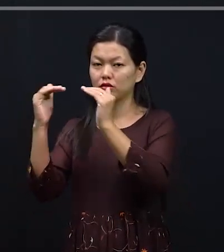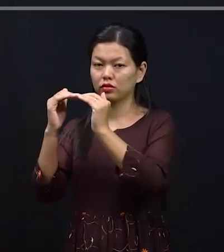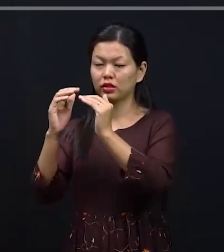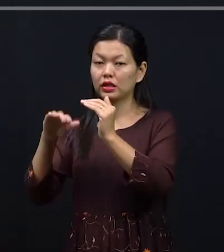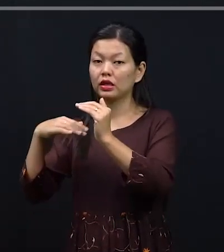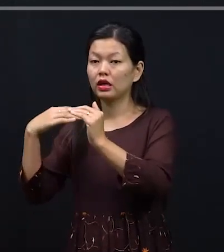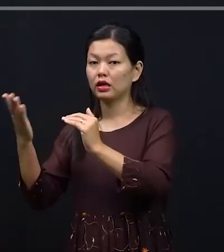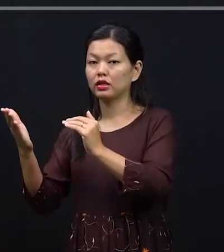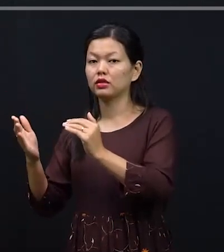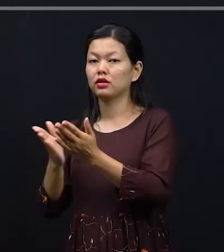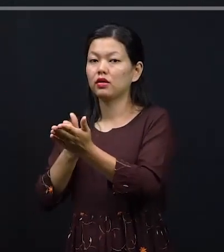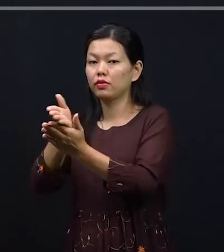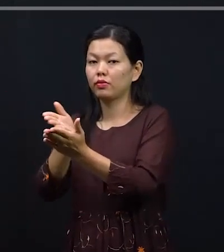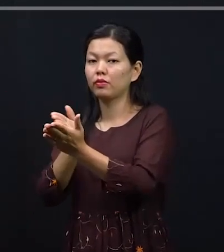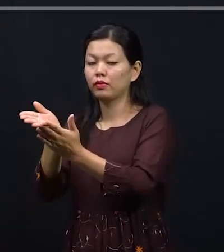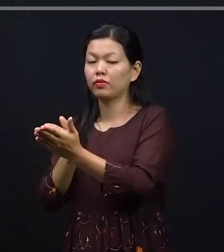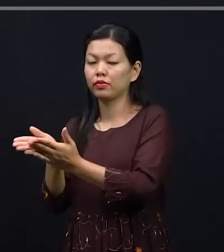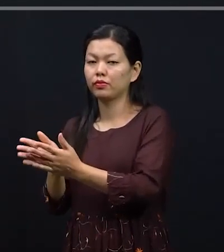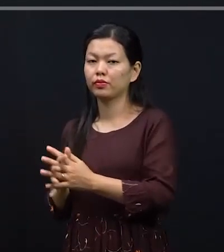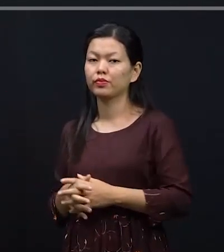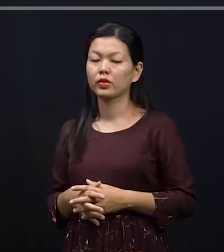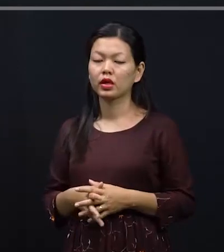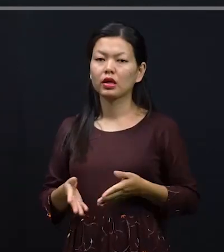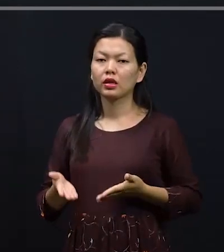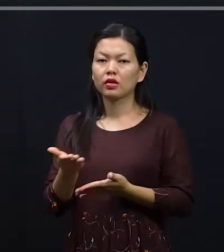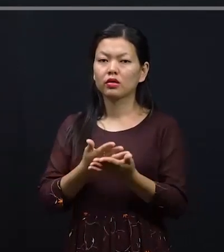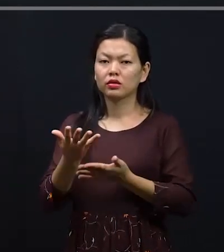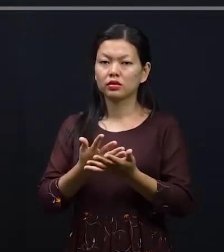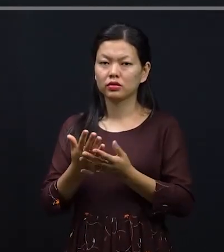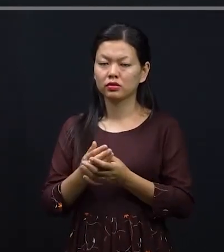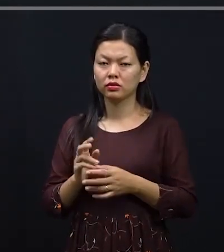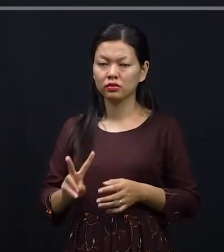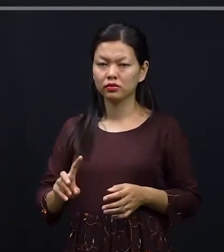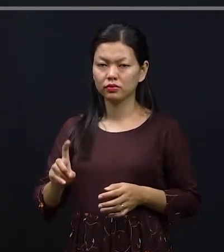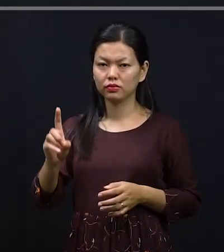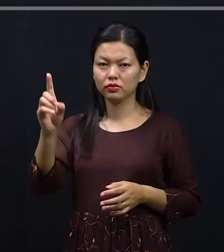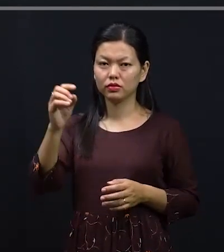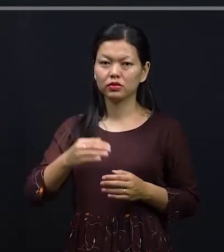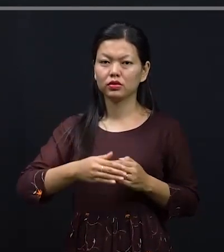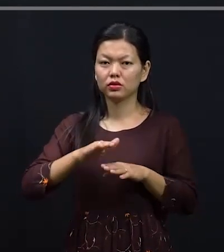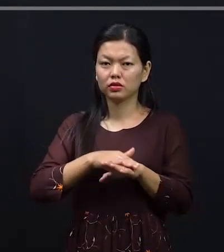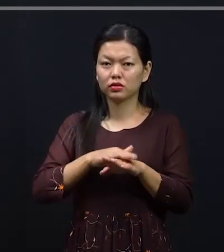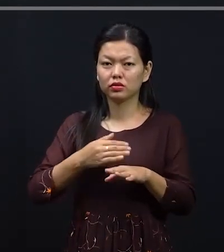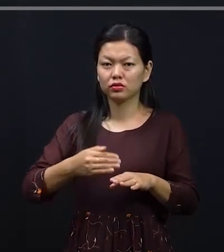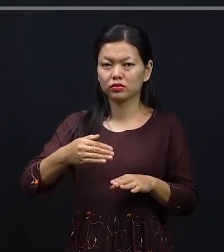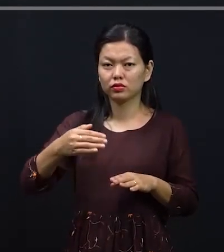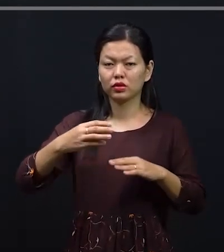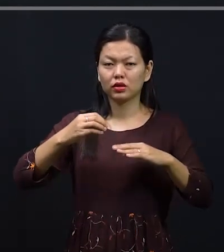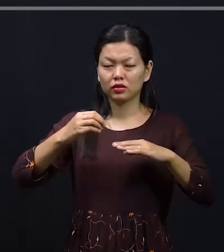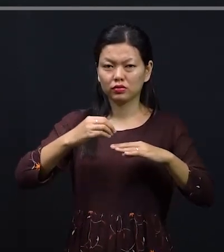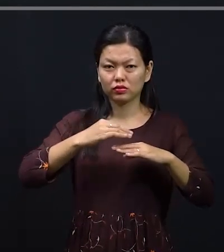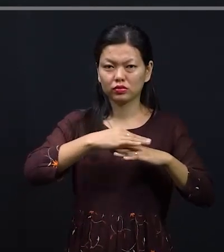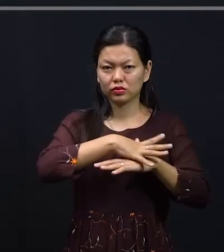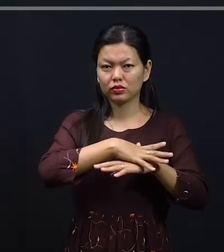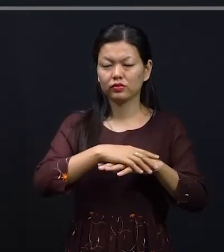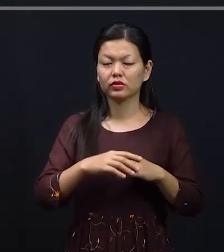another culture medium. So as we have discussed, these viruses, during the course of its infection, it allows only the genetic